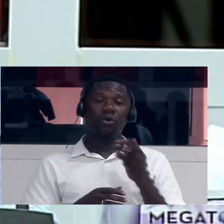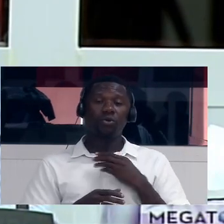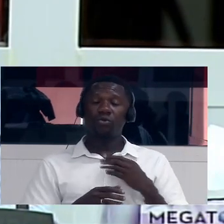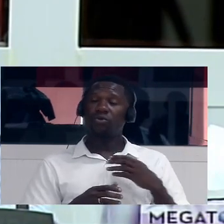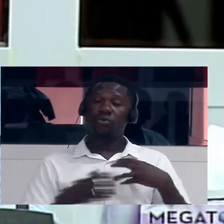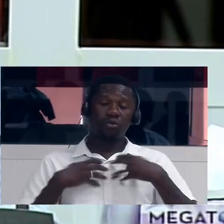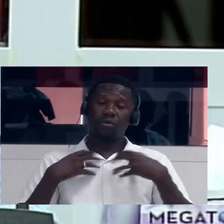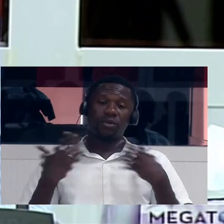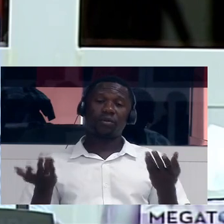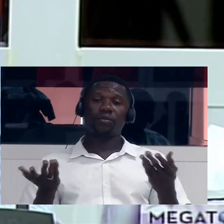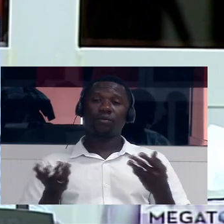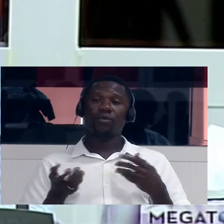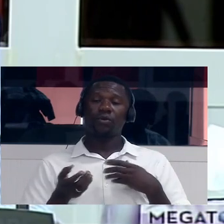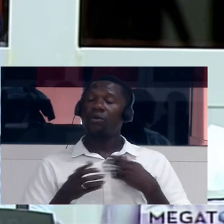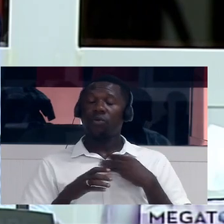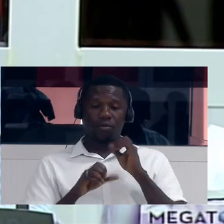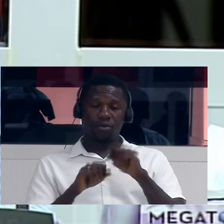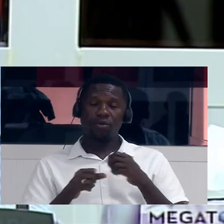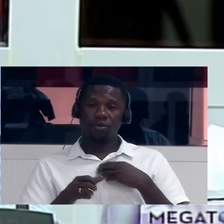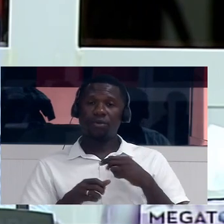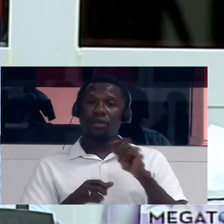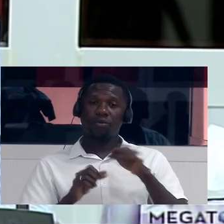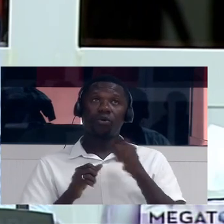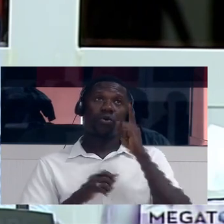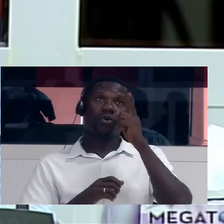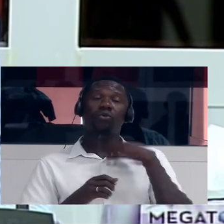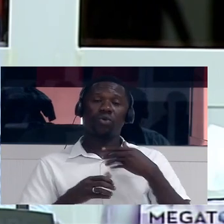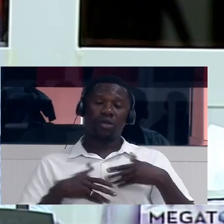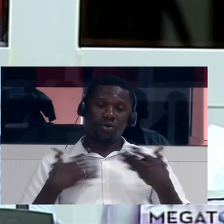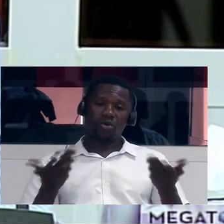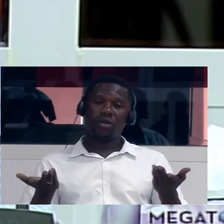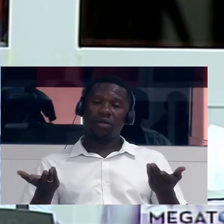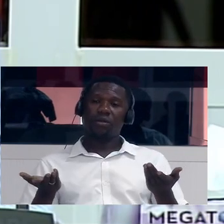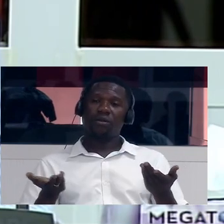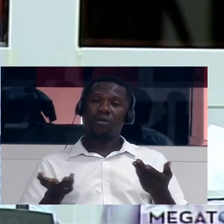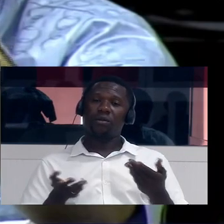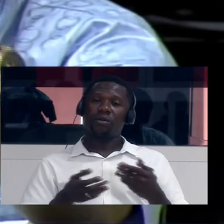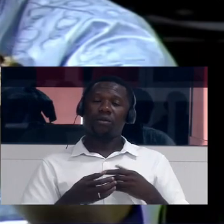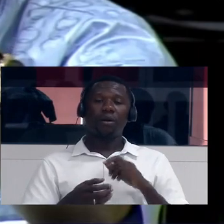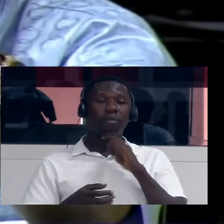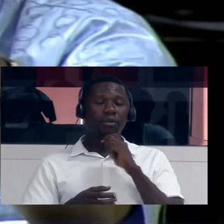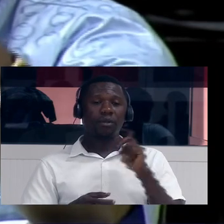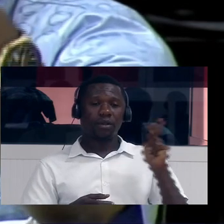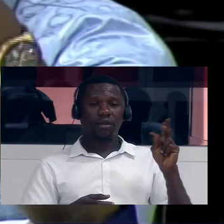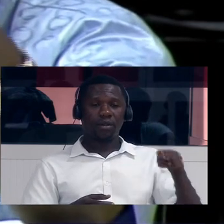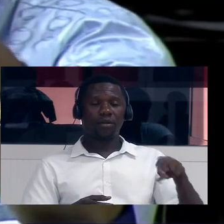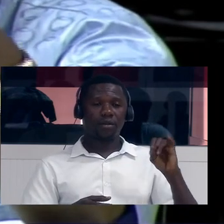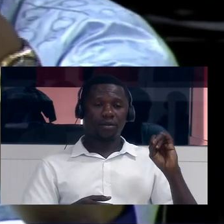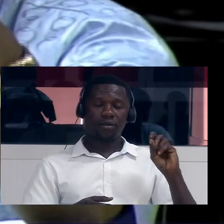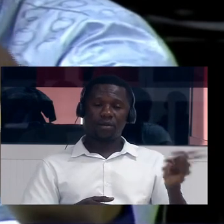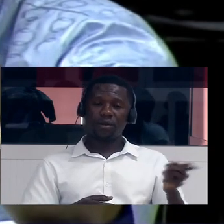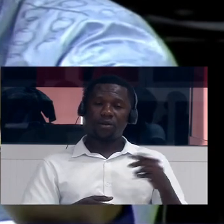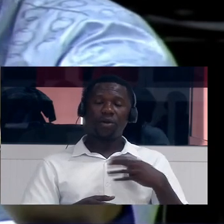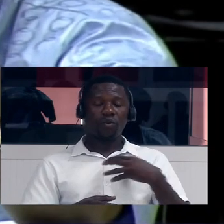I was able, by the grace of God, to enjoy it. Yes. But I'm not complaining. Mr. King, I would insist that you answer this question. We want